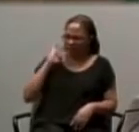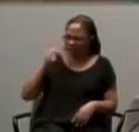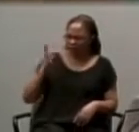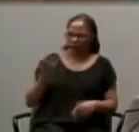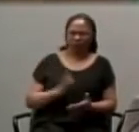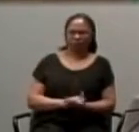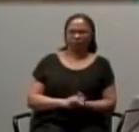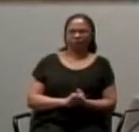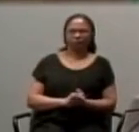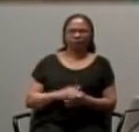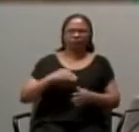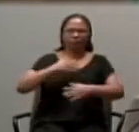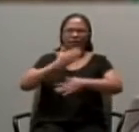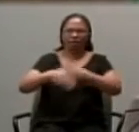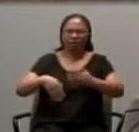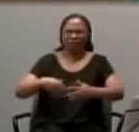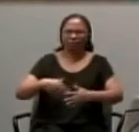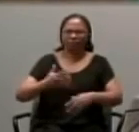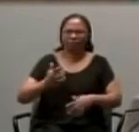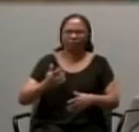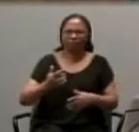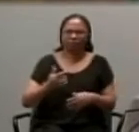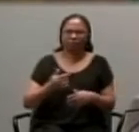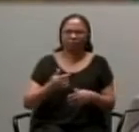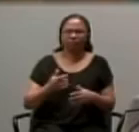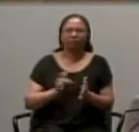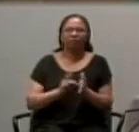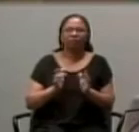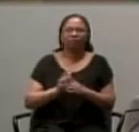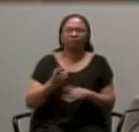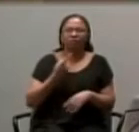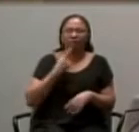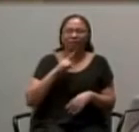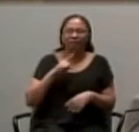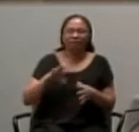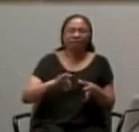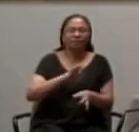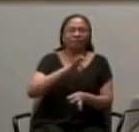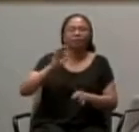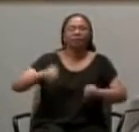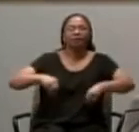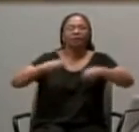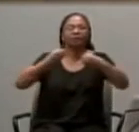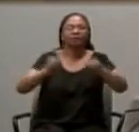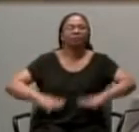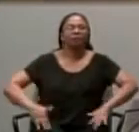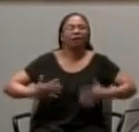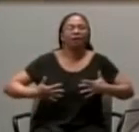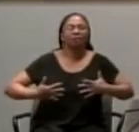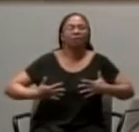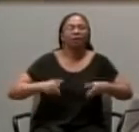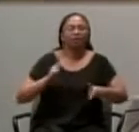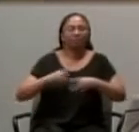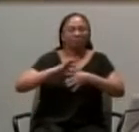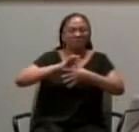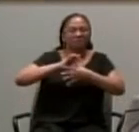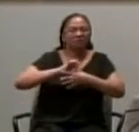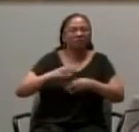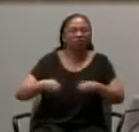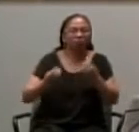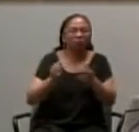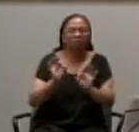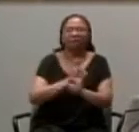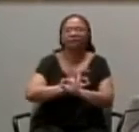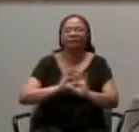to say, after another line he says, it is the spirit that gives life. The flesh has nothing to offer.